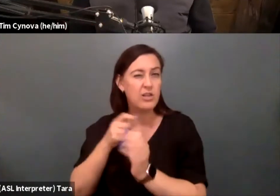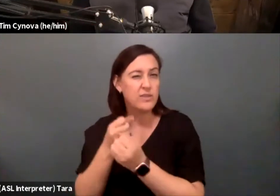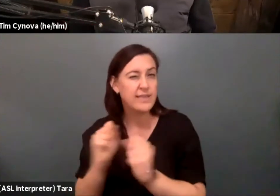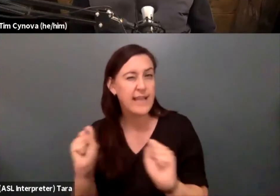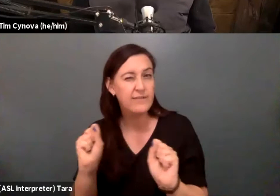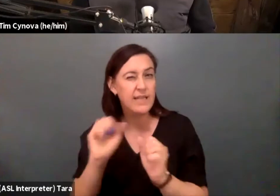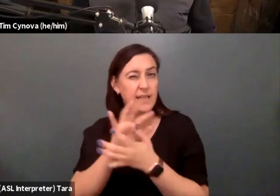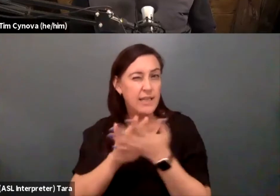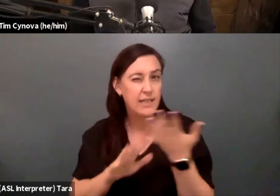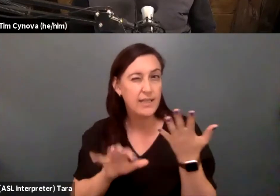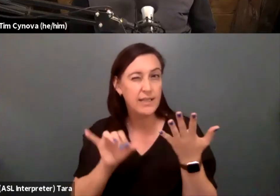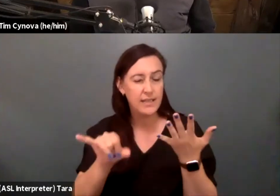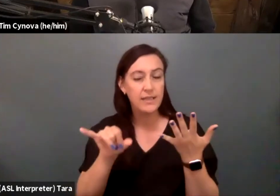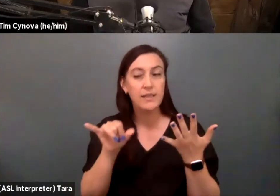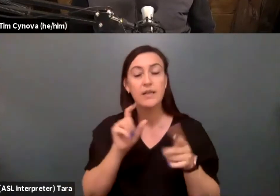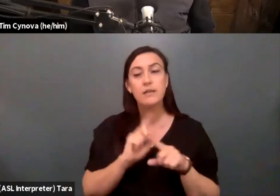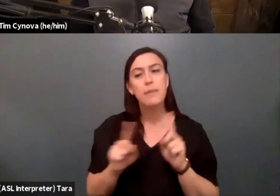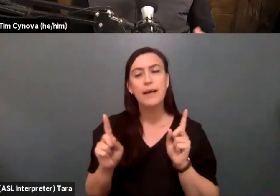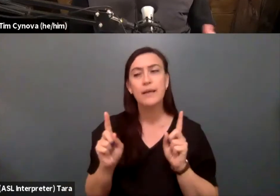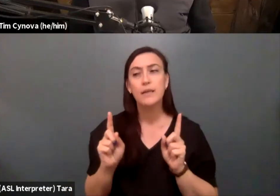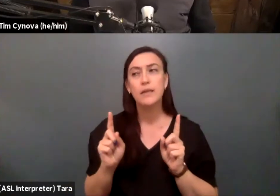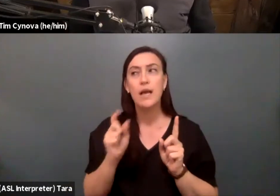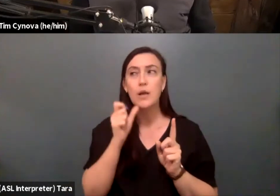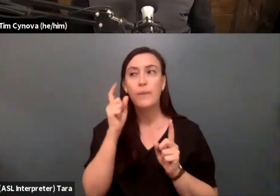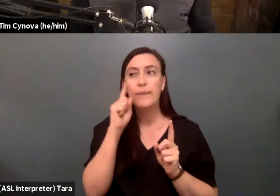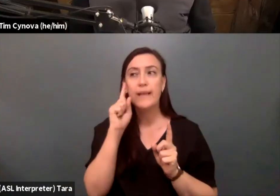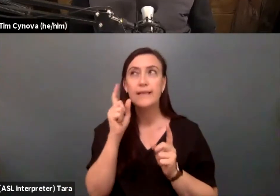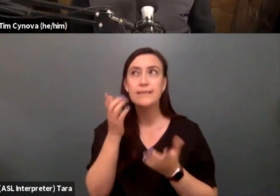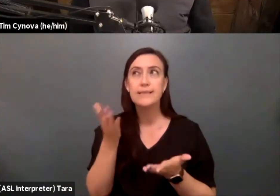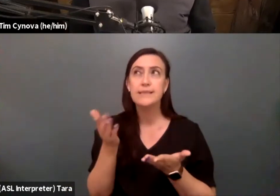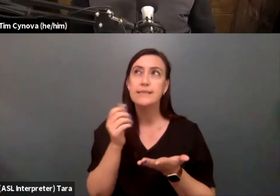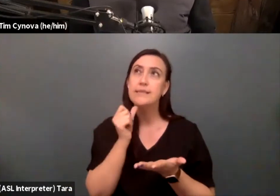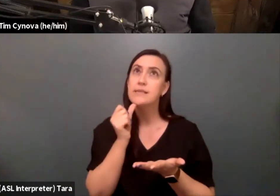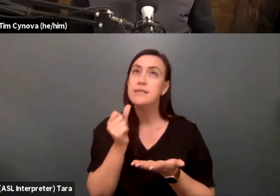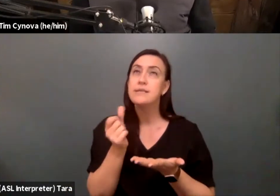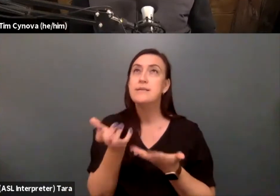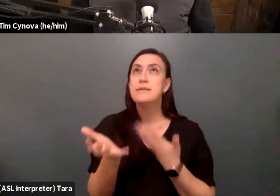function. But I don't think it's necessarily,